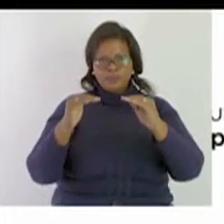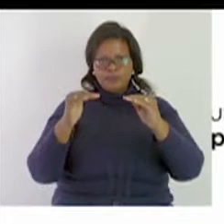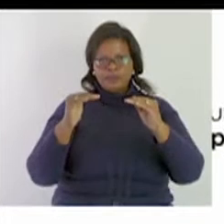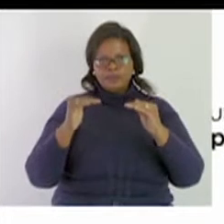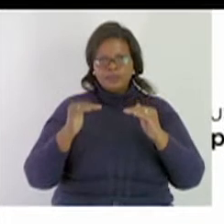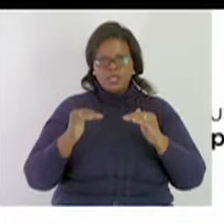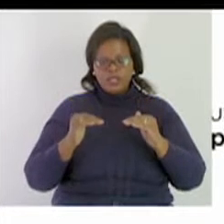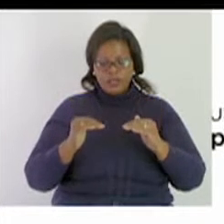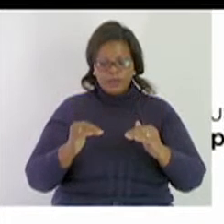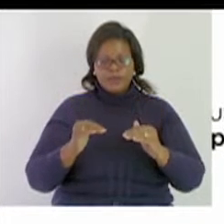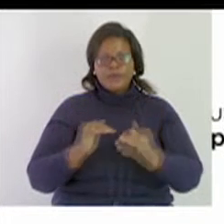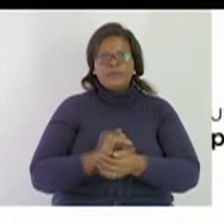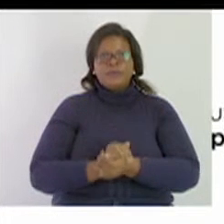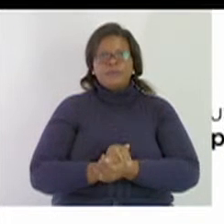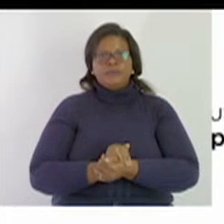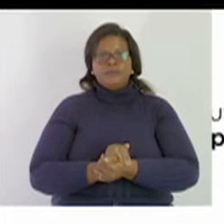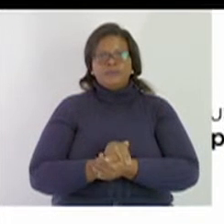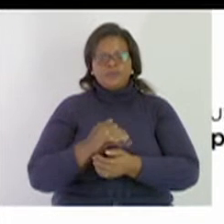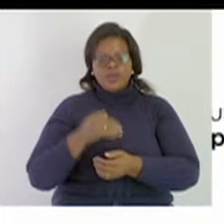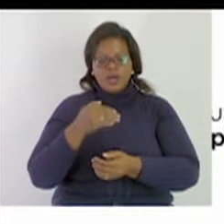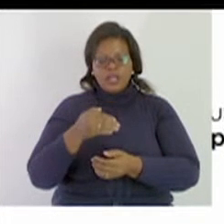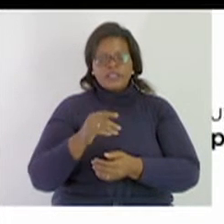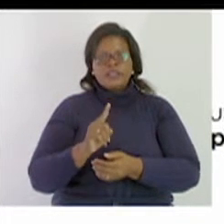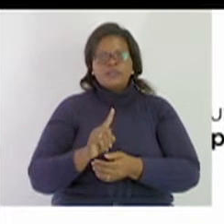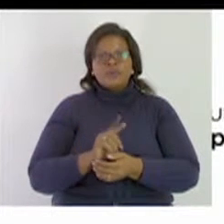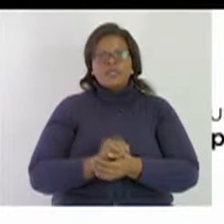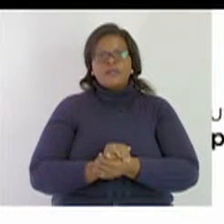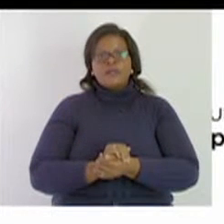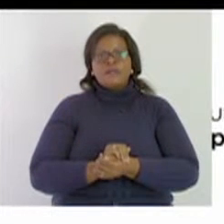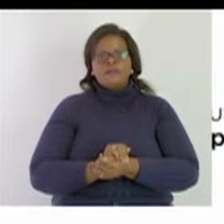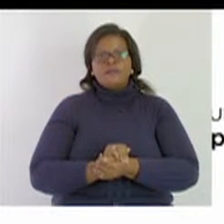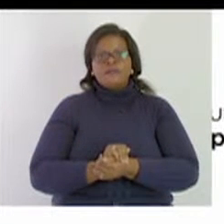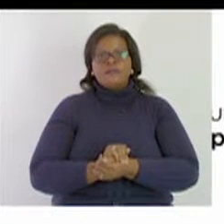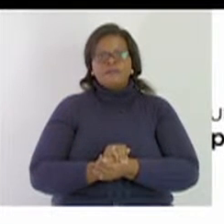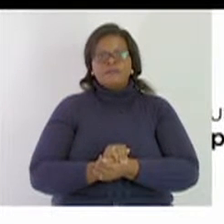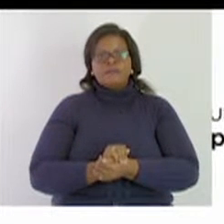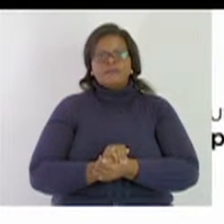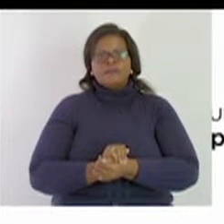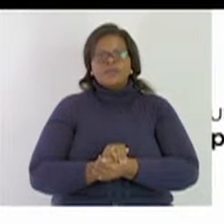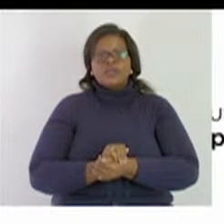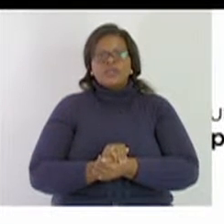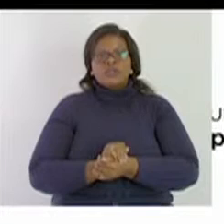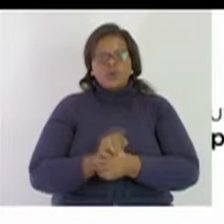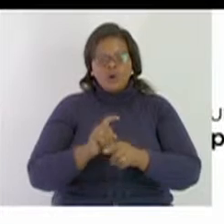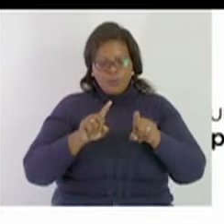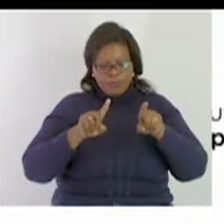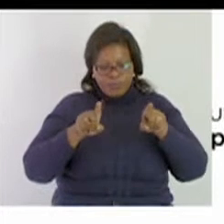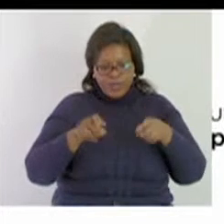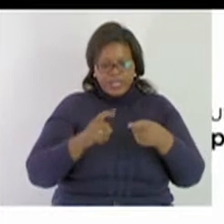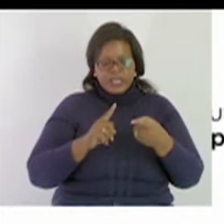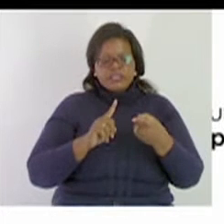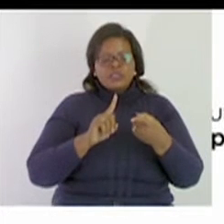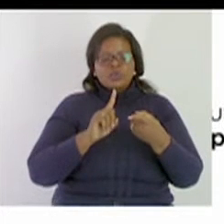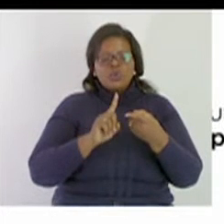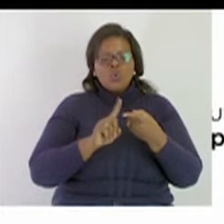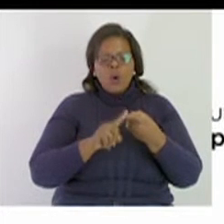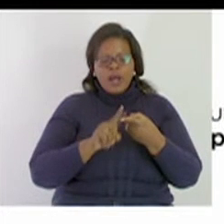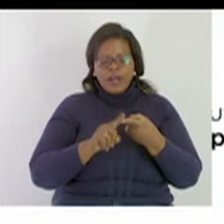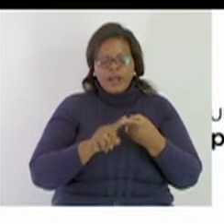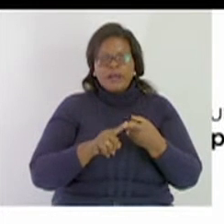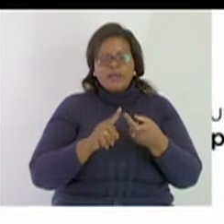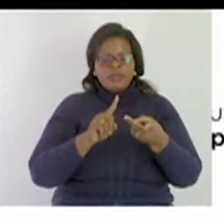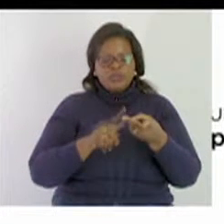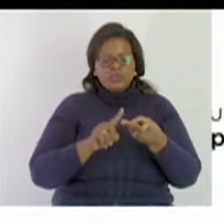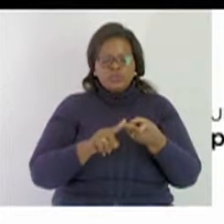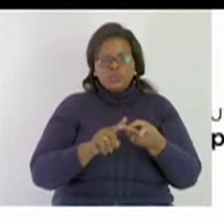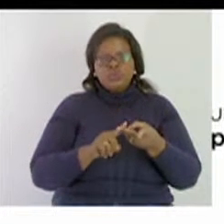What will we do next? According to BODMAS, brackets of,